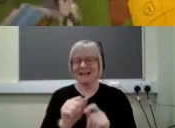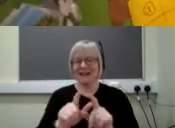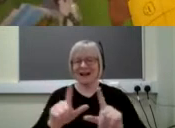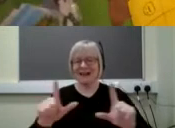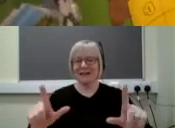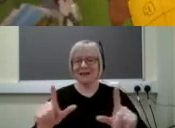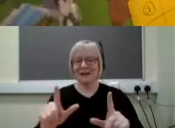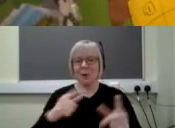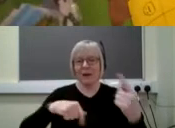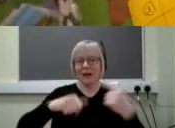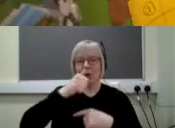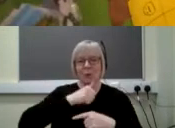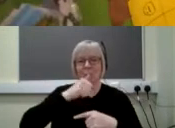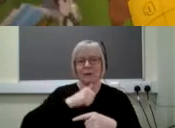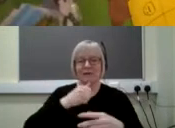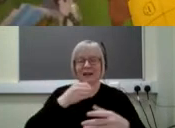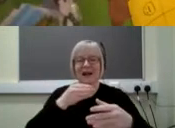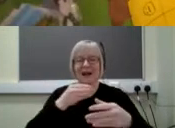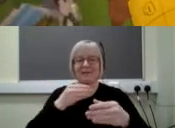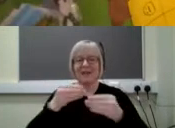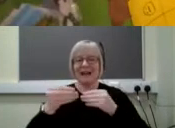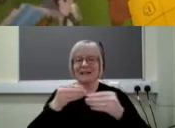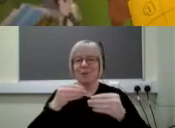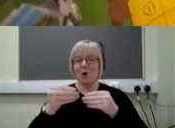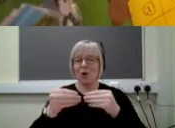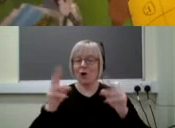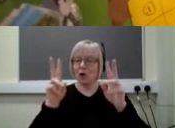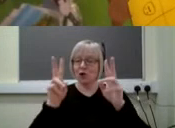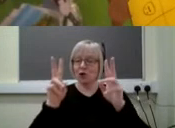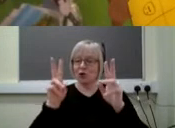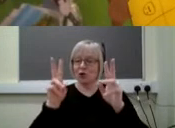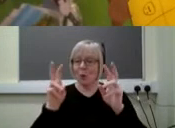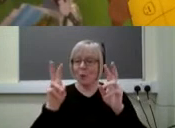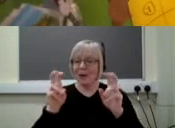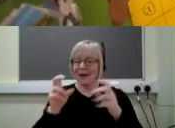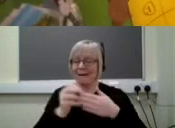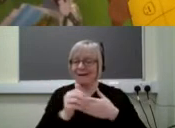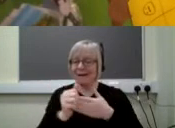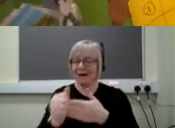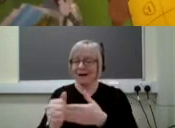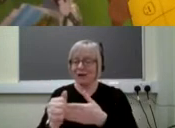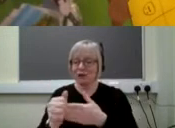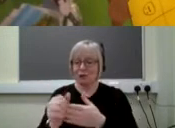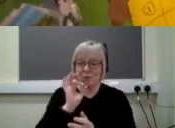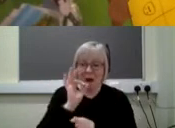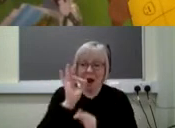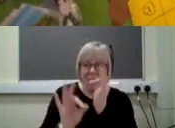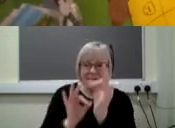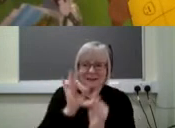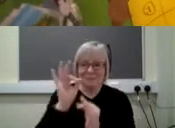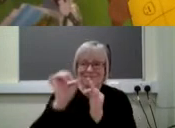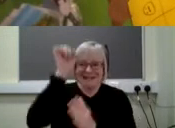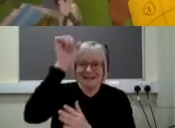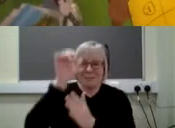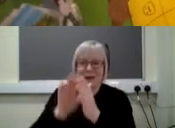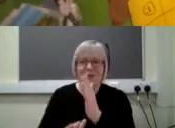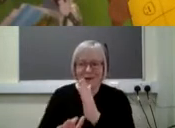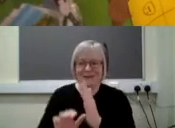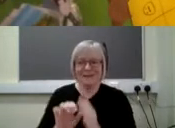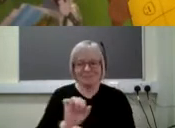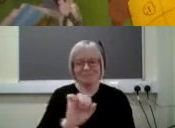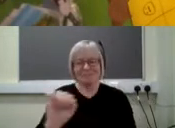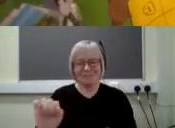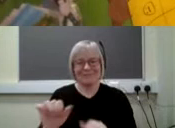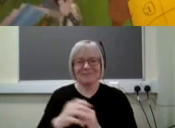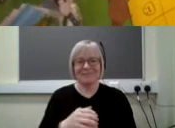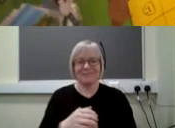We used a flexible topic guide to discuss their experiences of the pandemic, covering topics including your story of